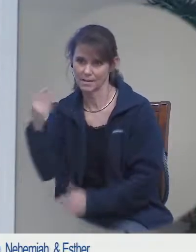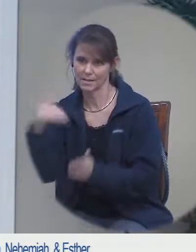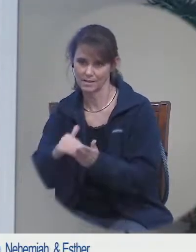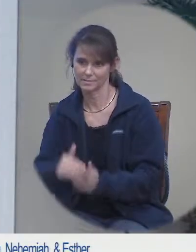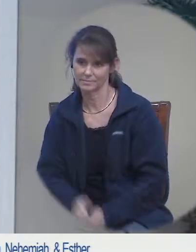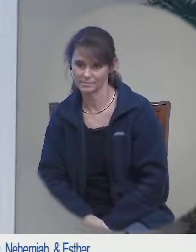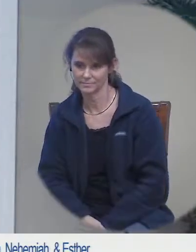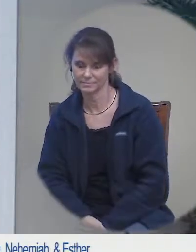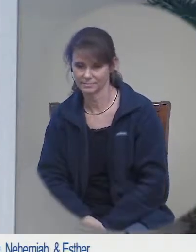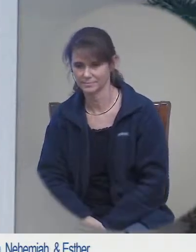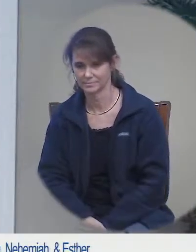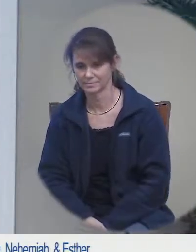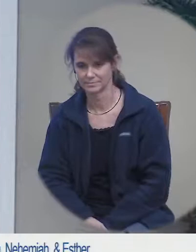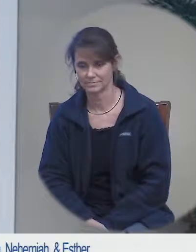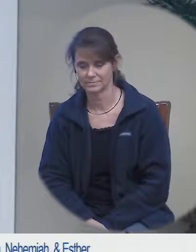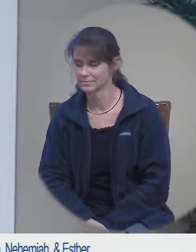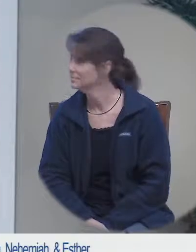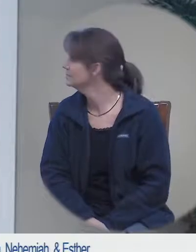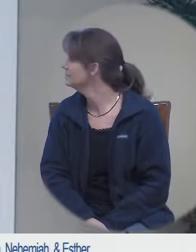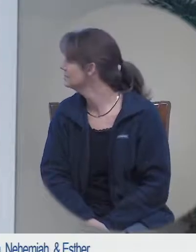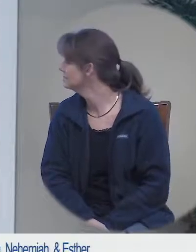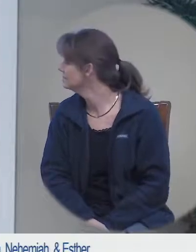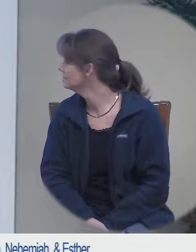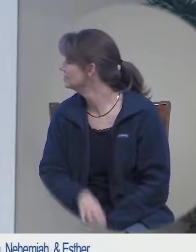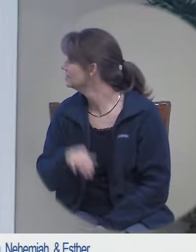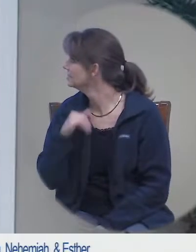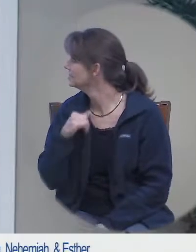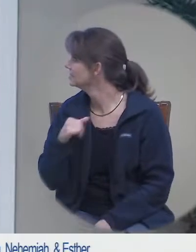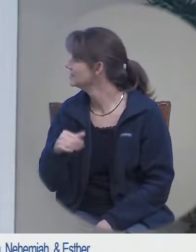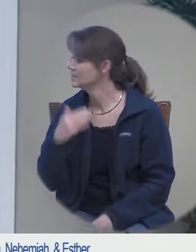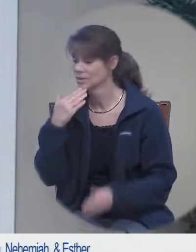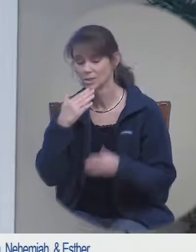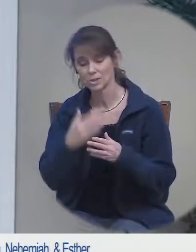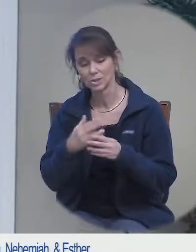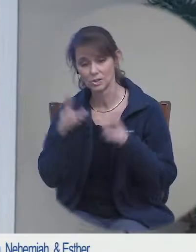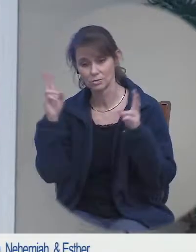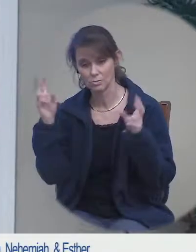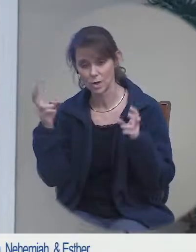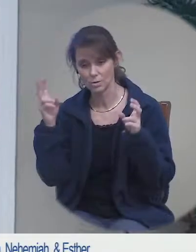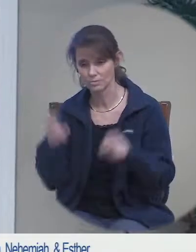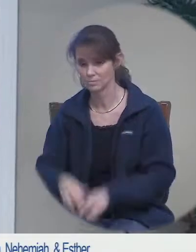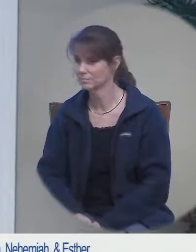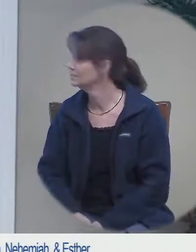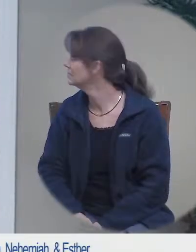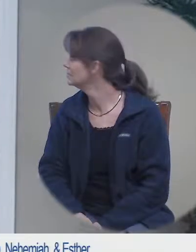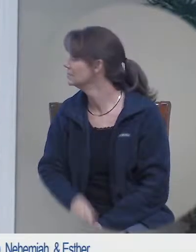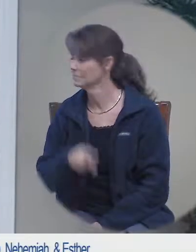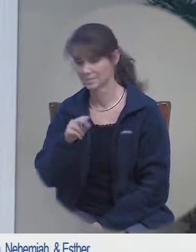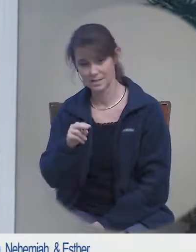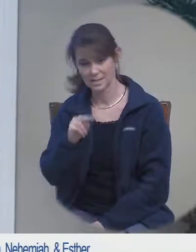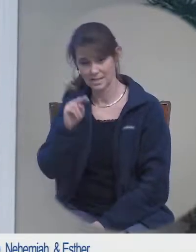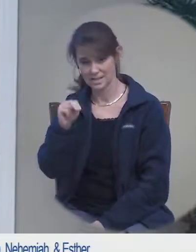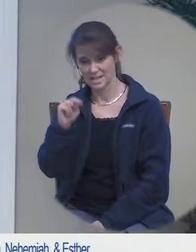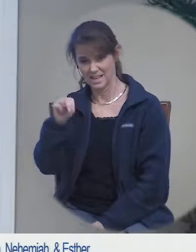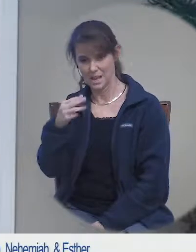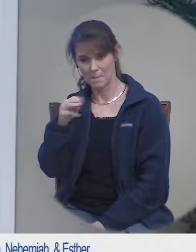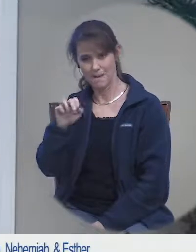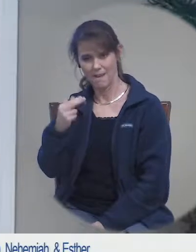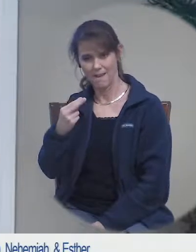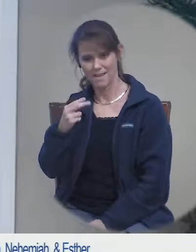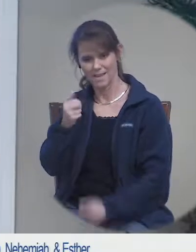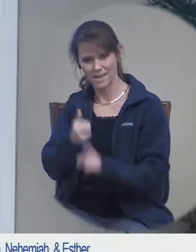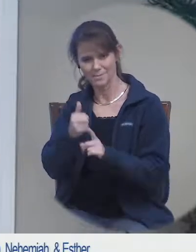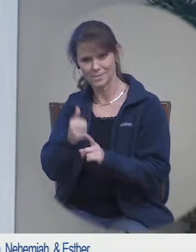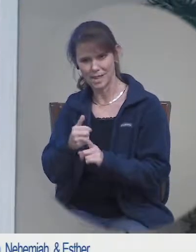share with you this quote. I thought it was a good quote to end with. A man of strong convictions and a forceful character,